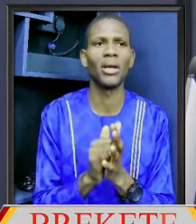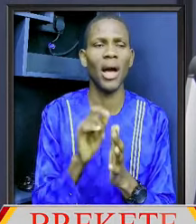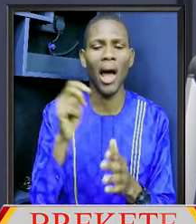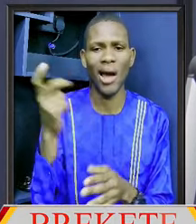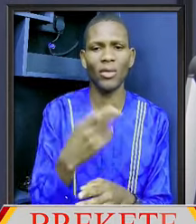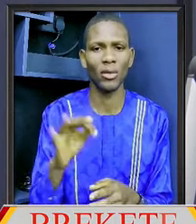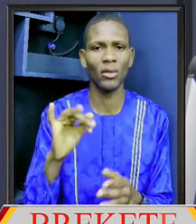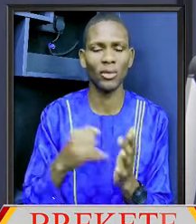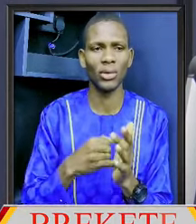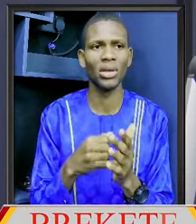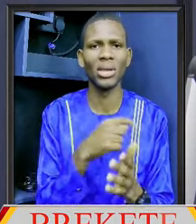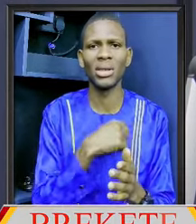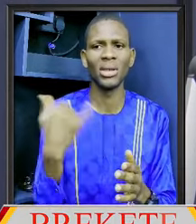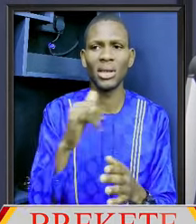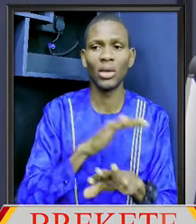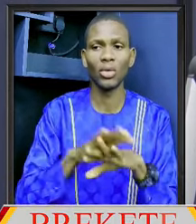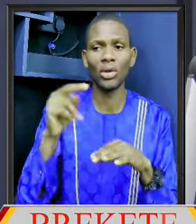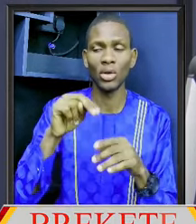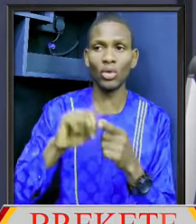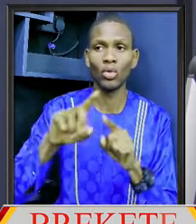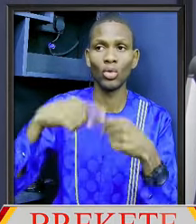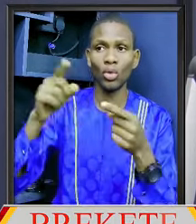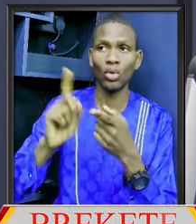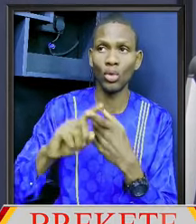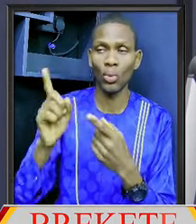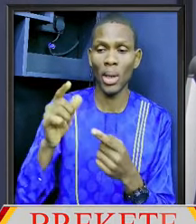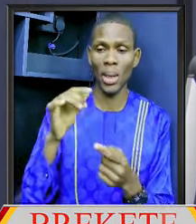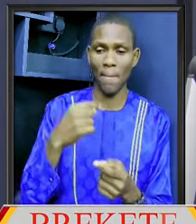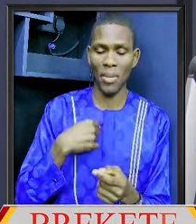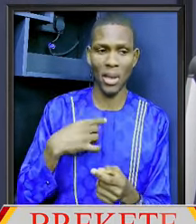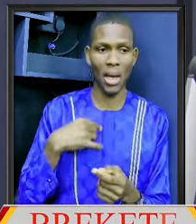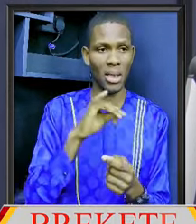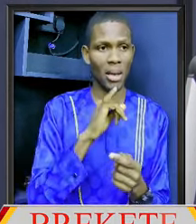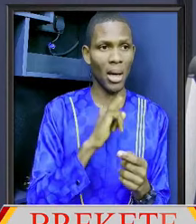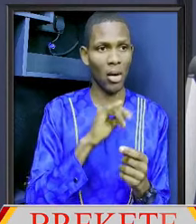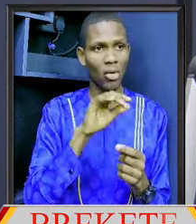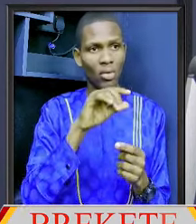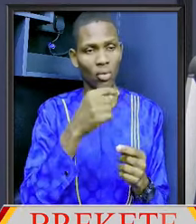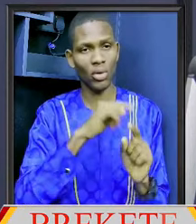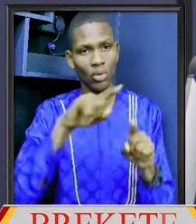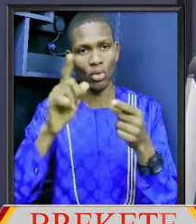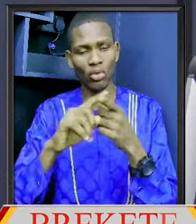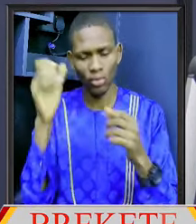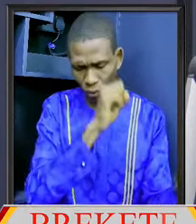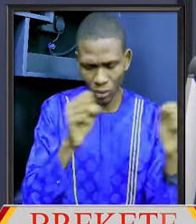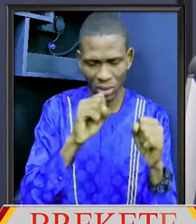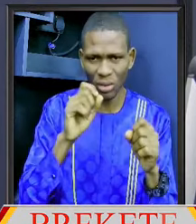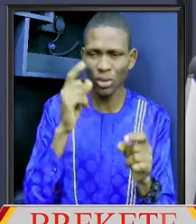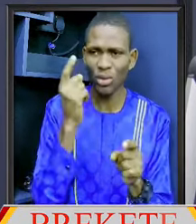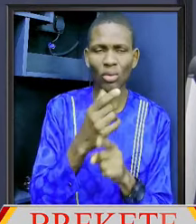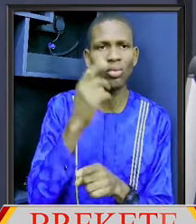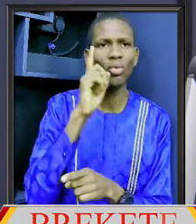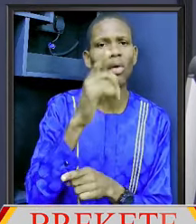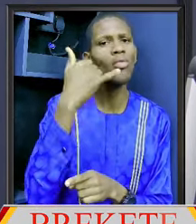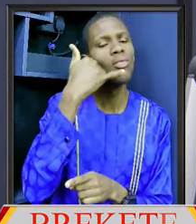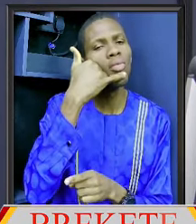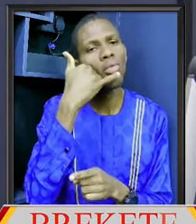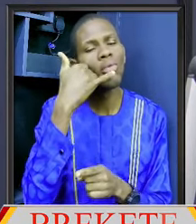They don't need to go to where you and I will go and be struggling. One phone call, they will do it for them.